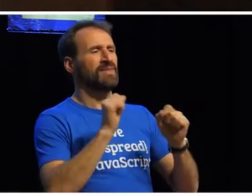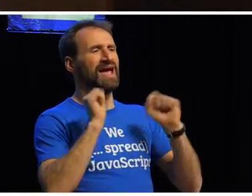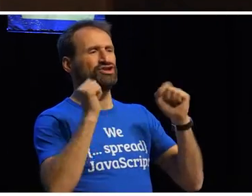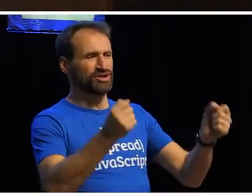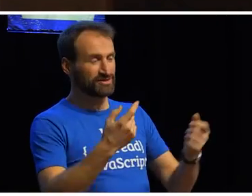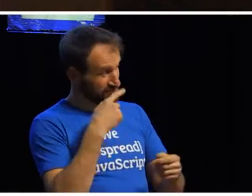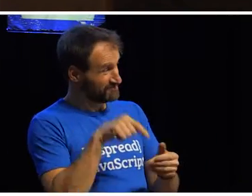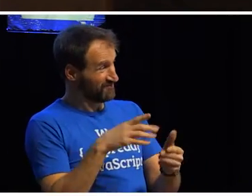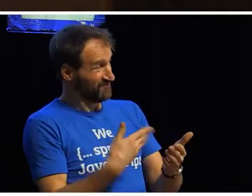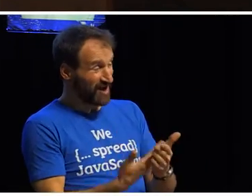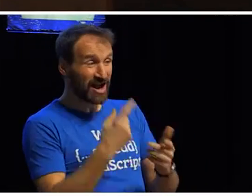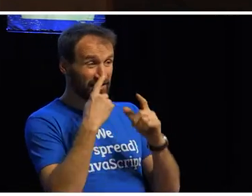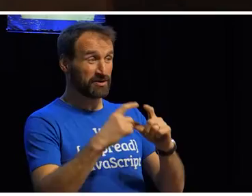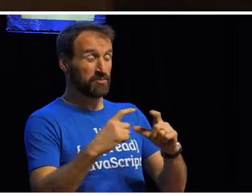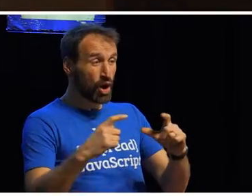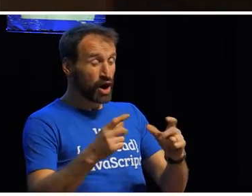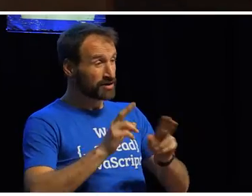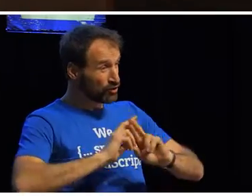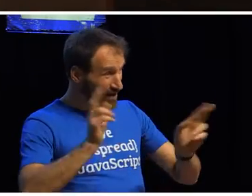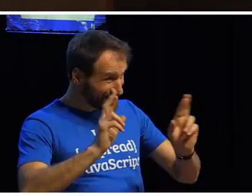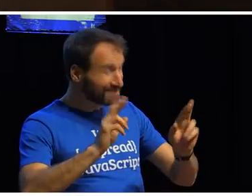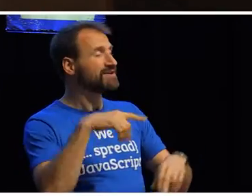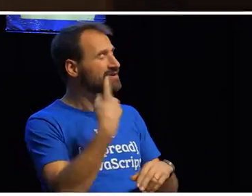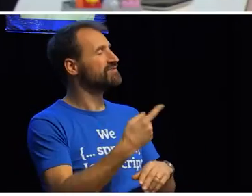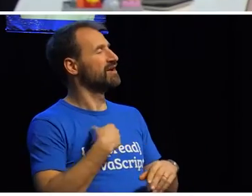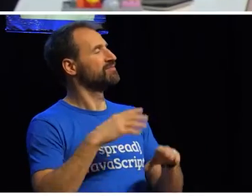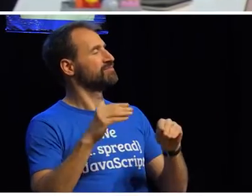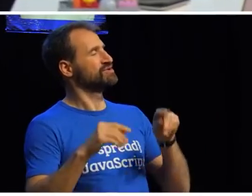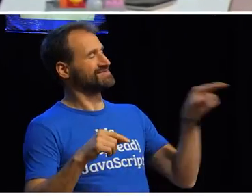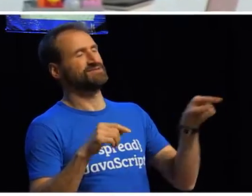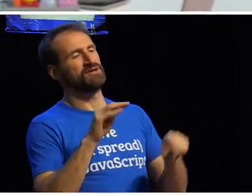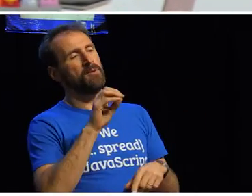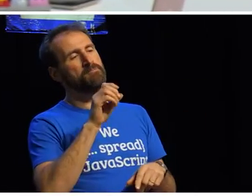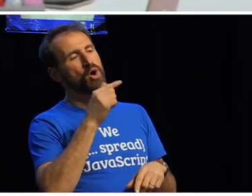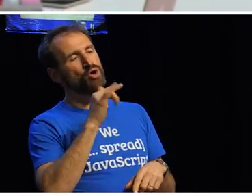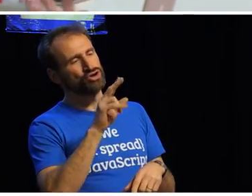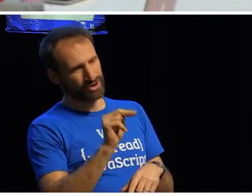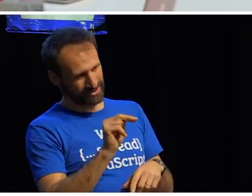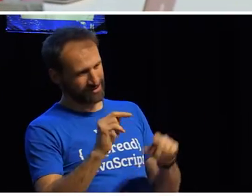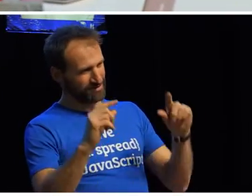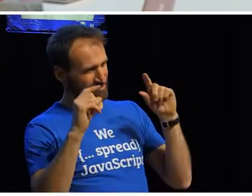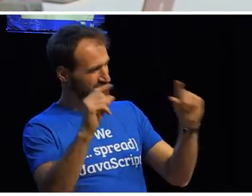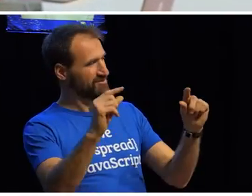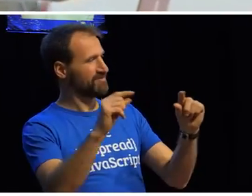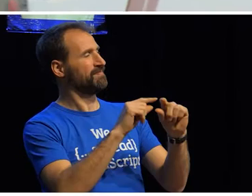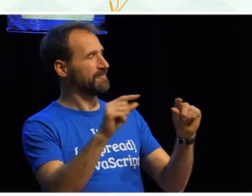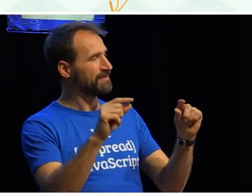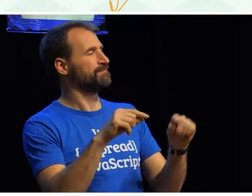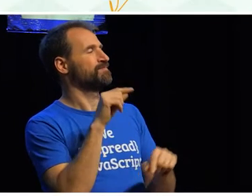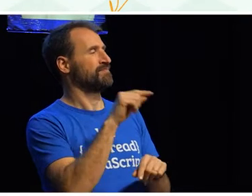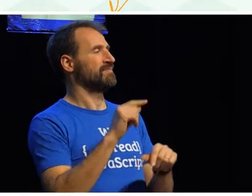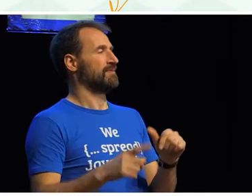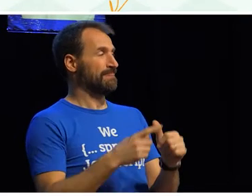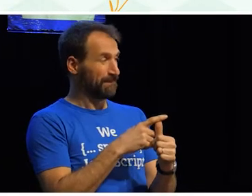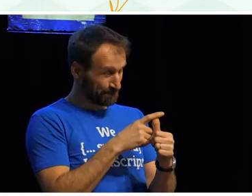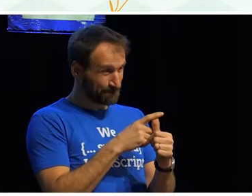ready, I am using this motion sensor here. So if motion, or actually in this case, when board is